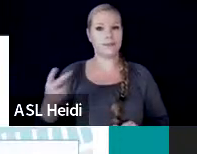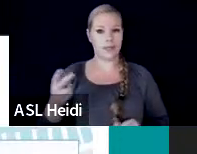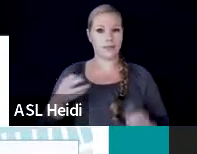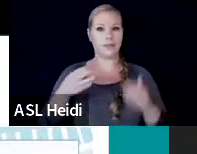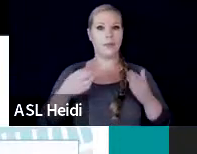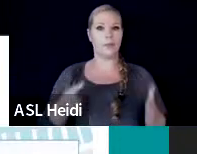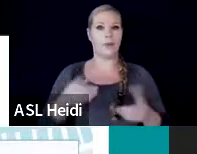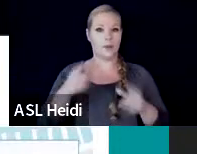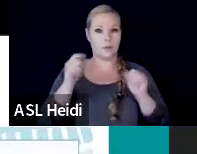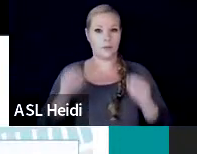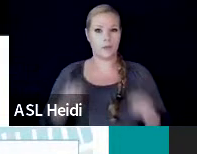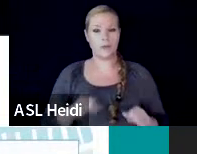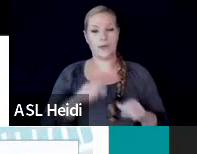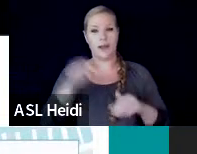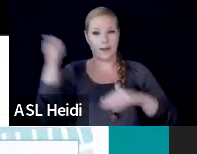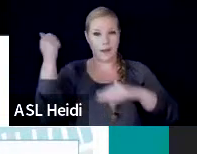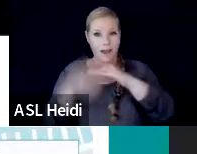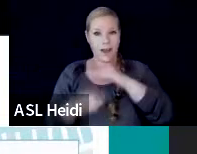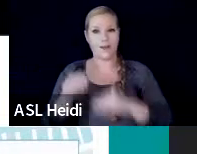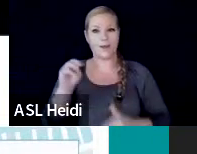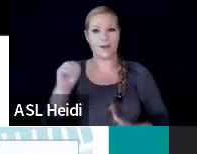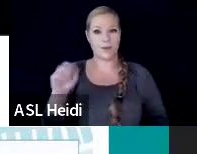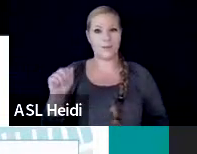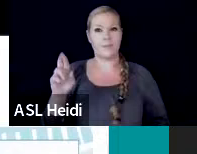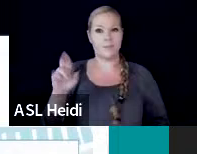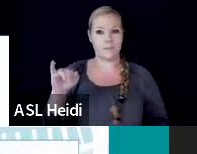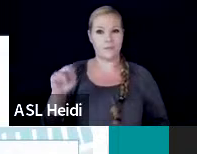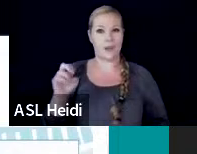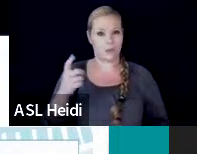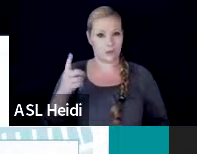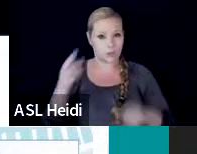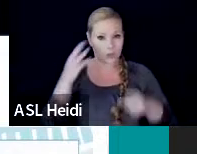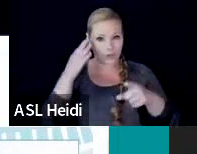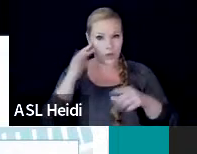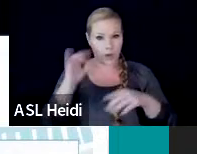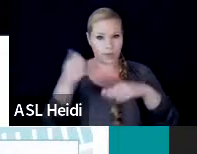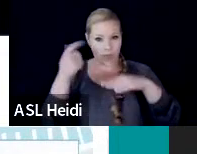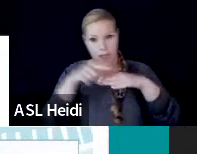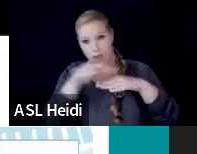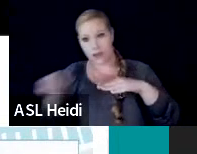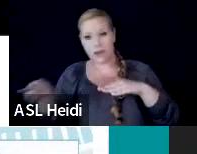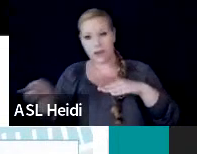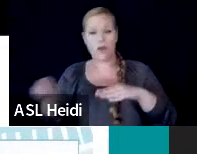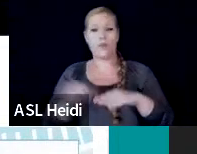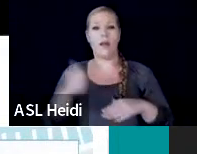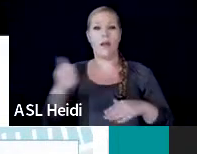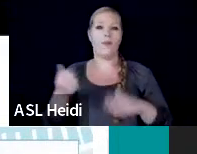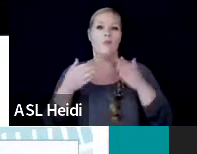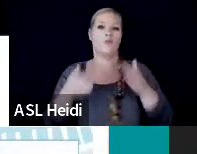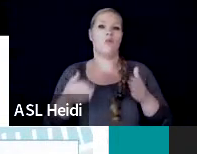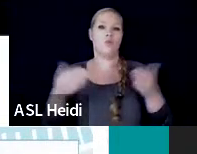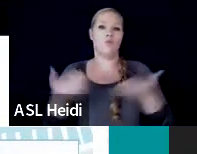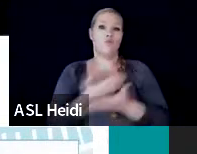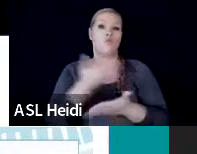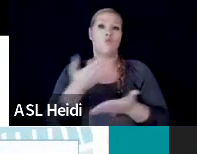gets to this new road. And from that new road,